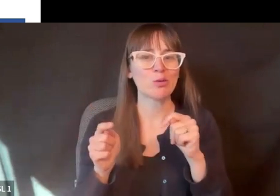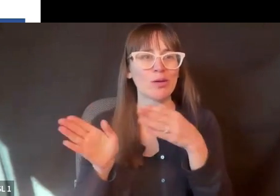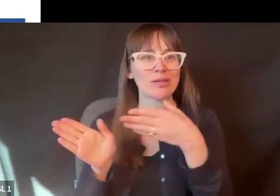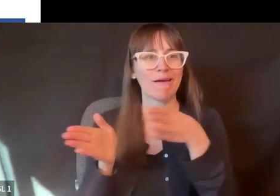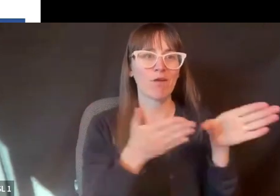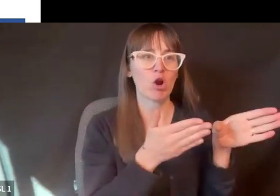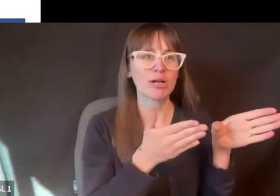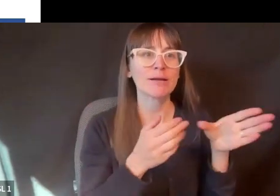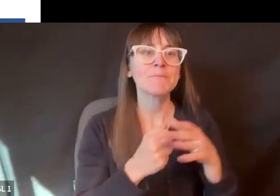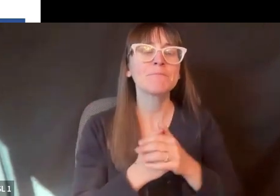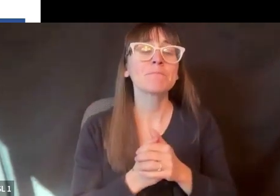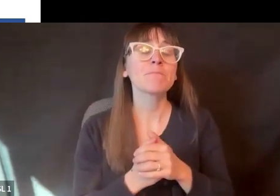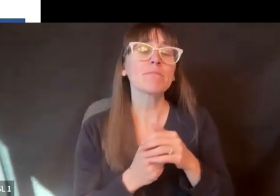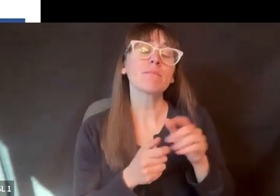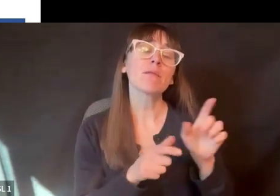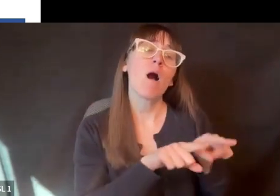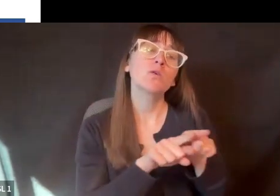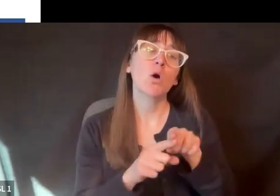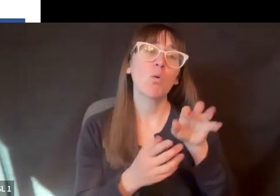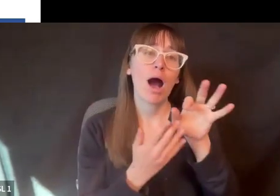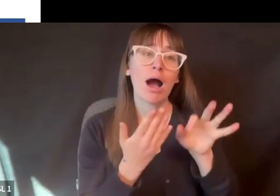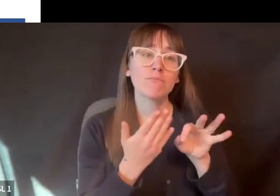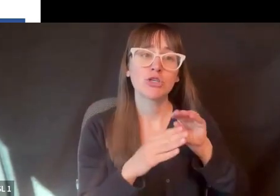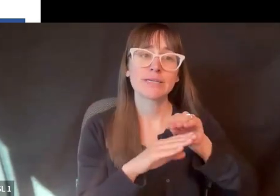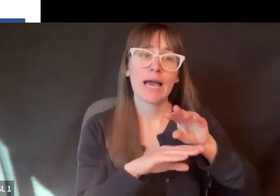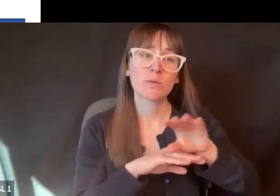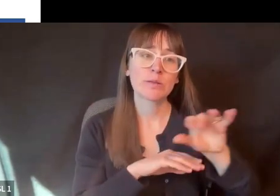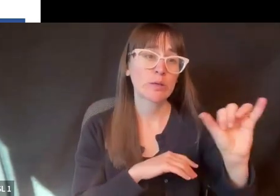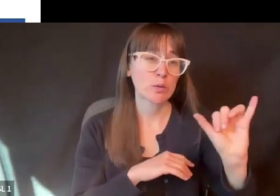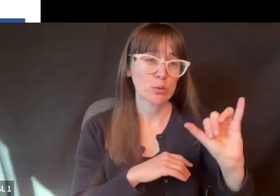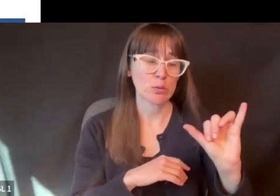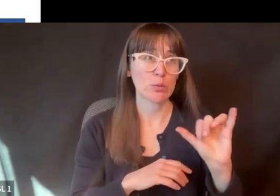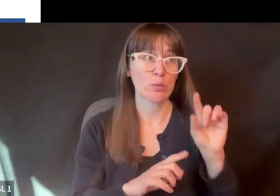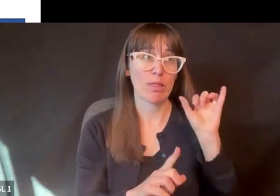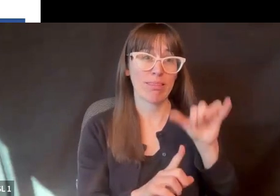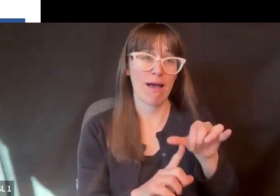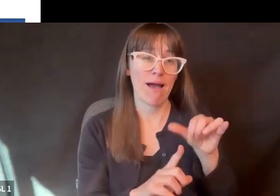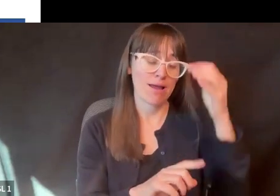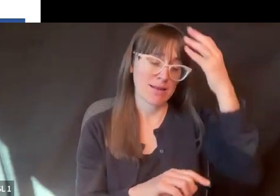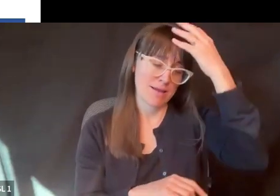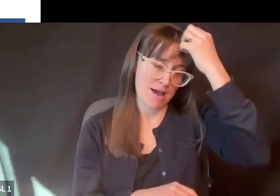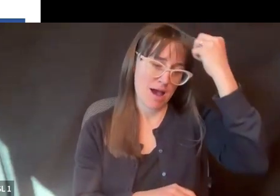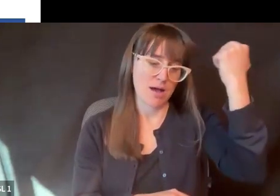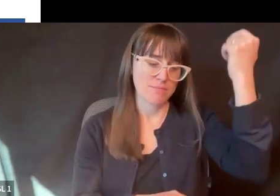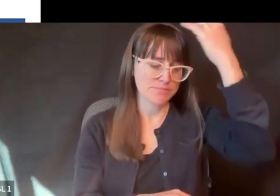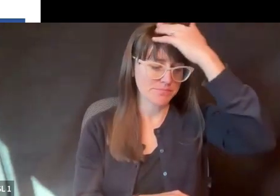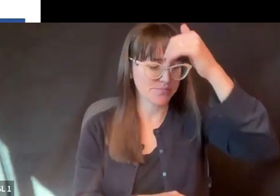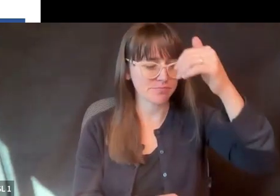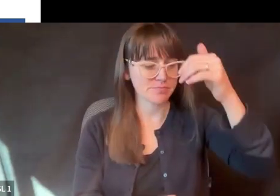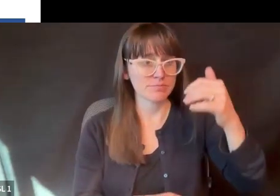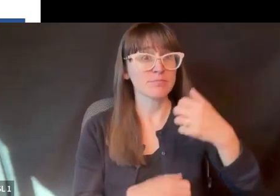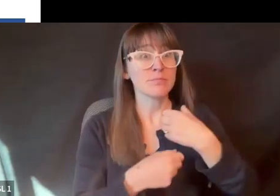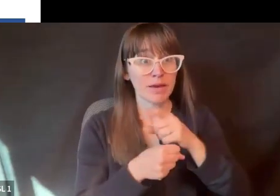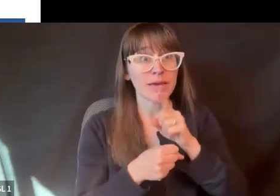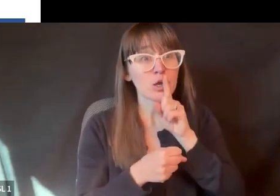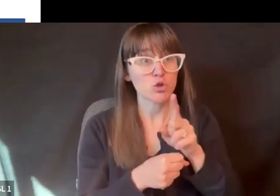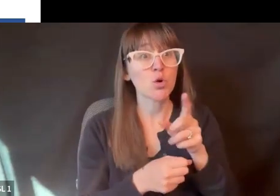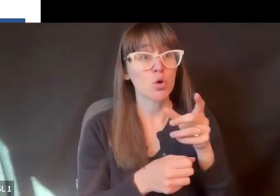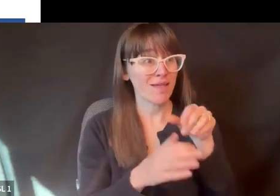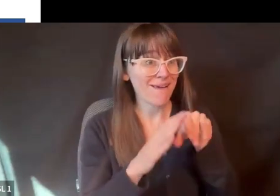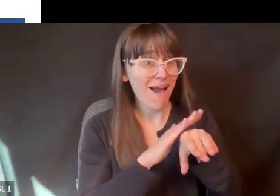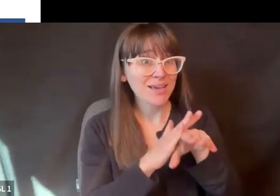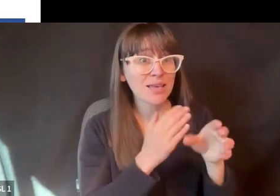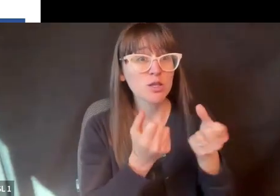service in my mind. And then options counseling, which is really making sure people have